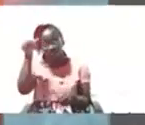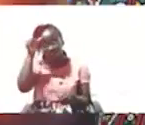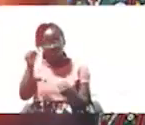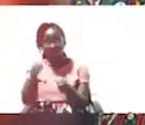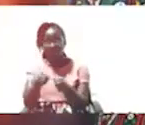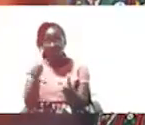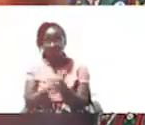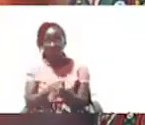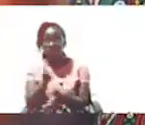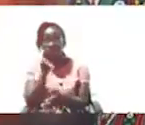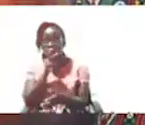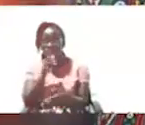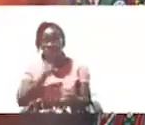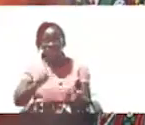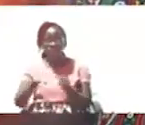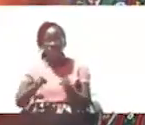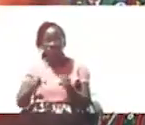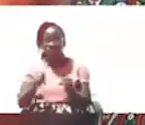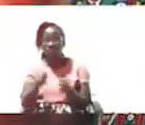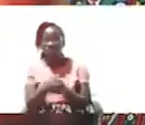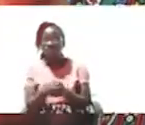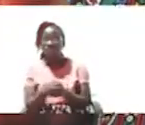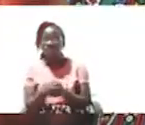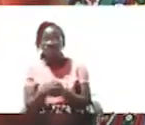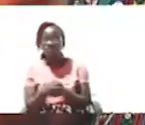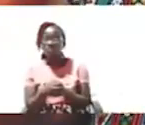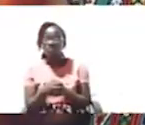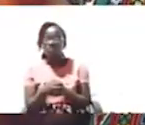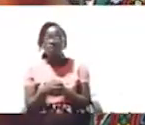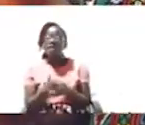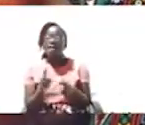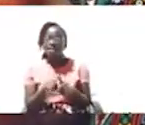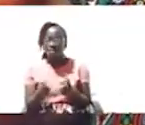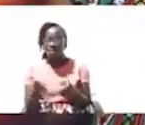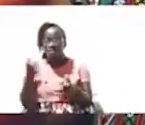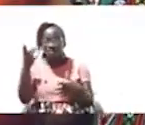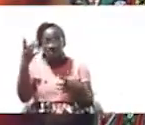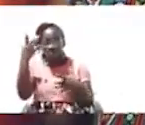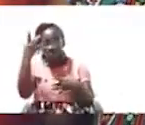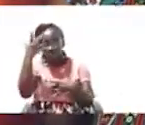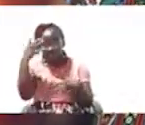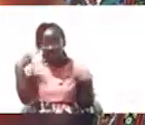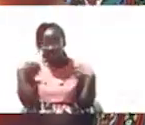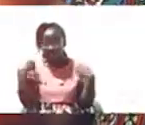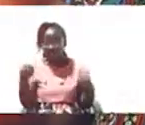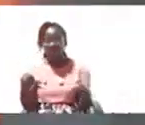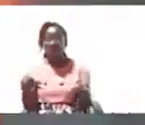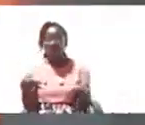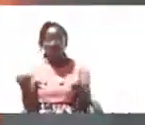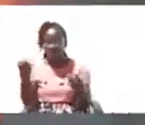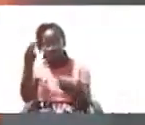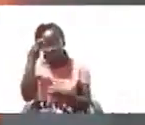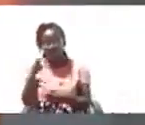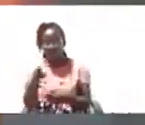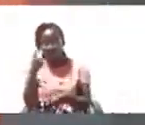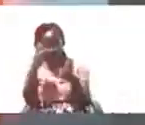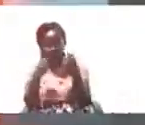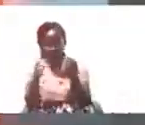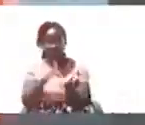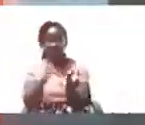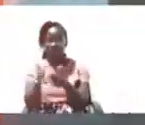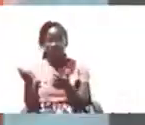Remember, the water is not going to be stirred. But there will be a healing. Because Jesus descended.